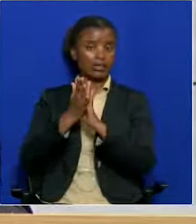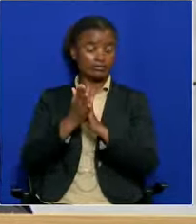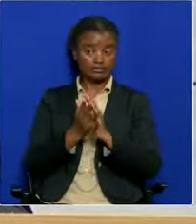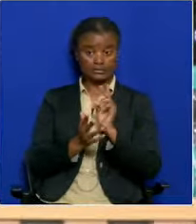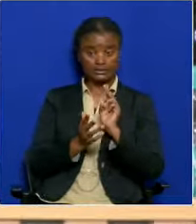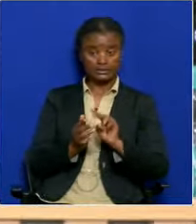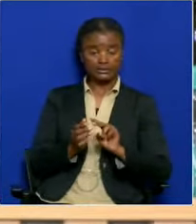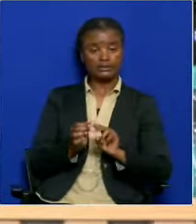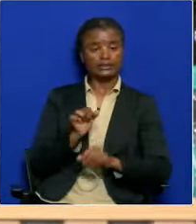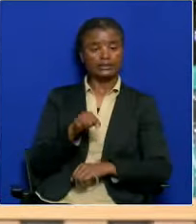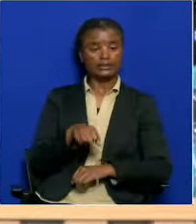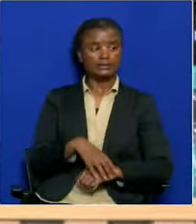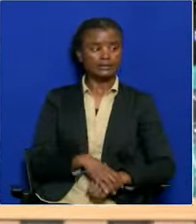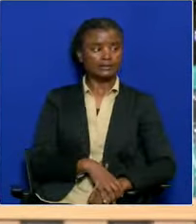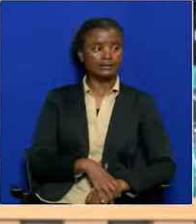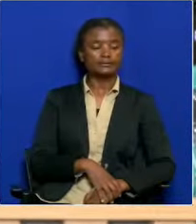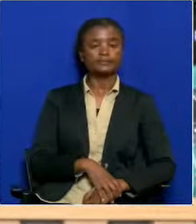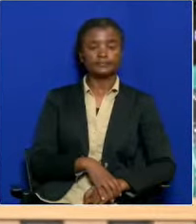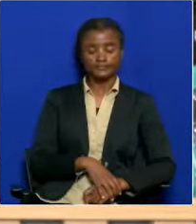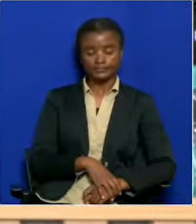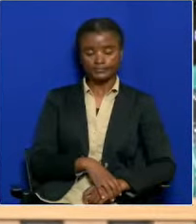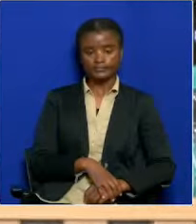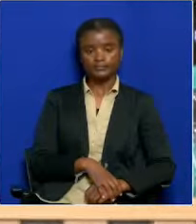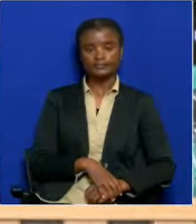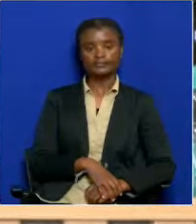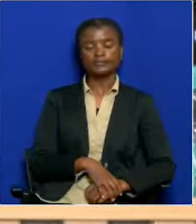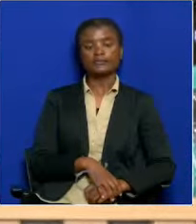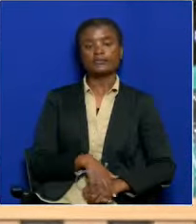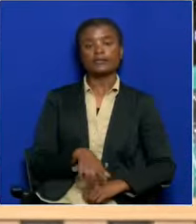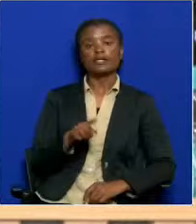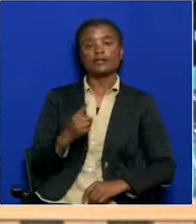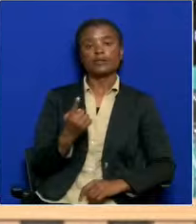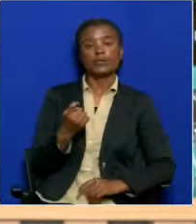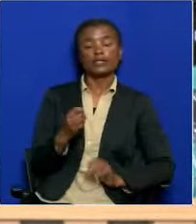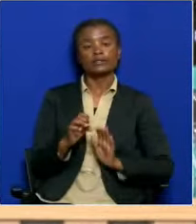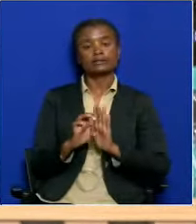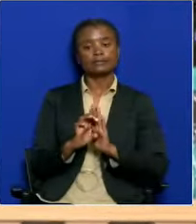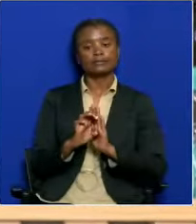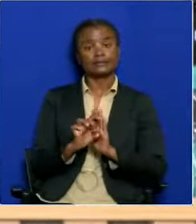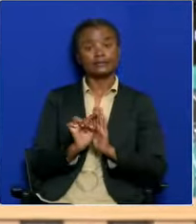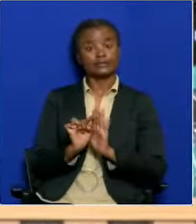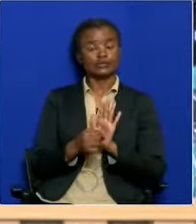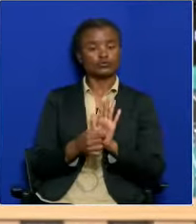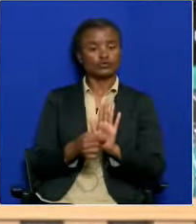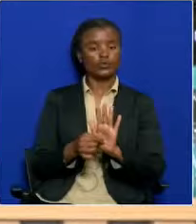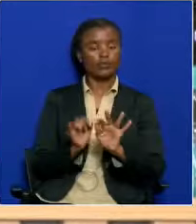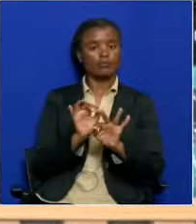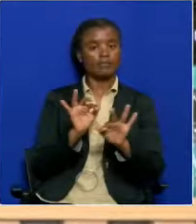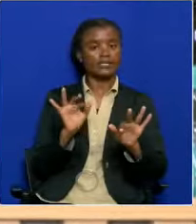So that's one of the examples of publicly available information you're sharing.